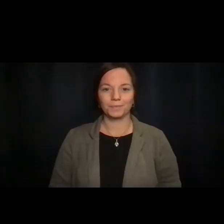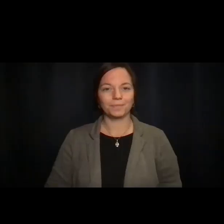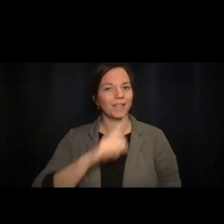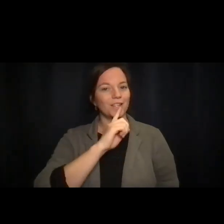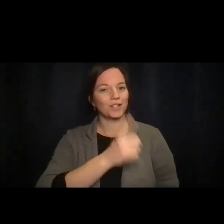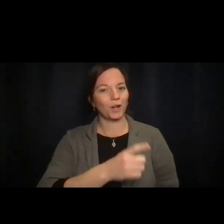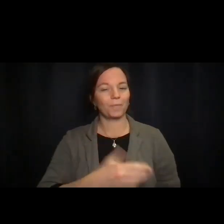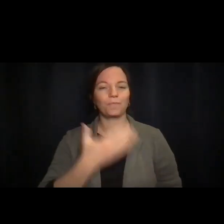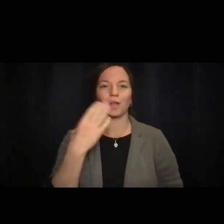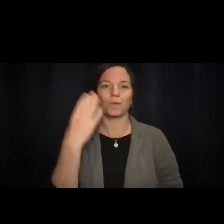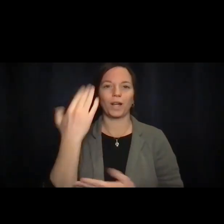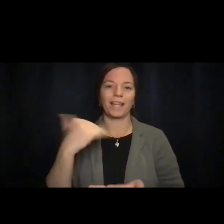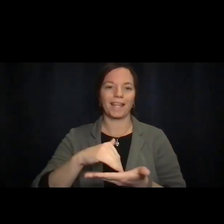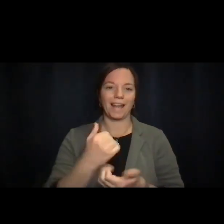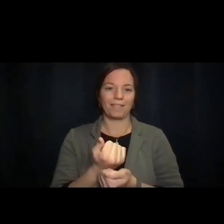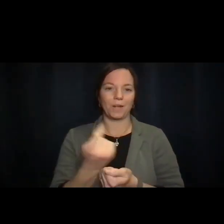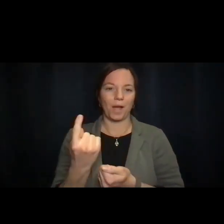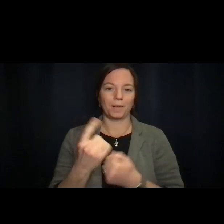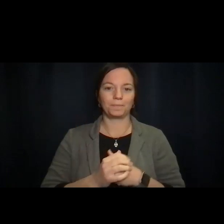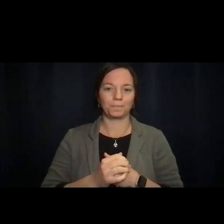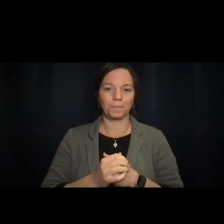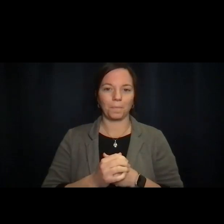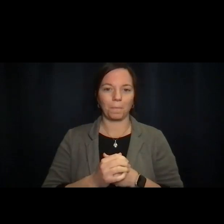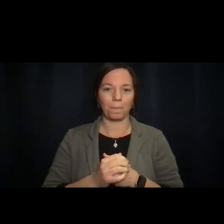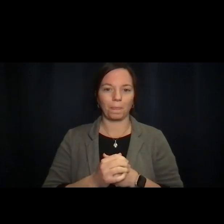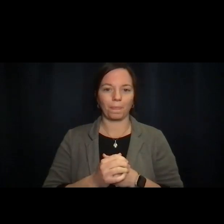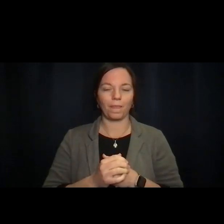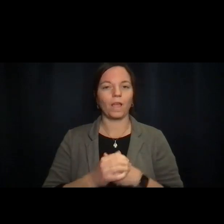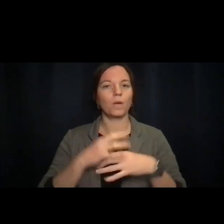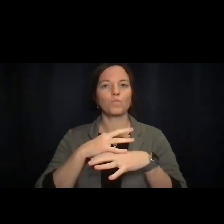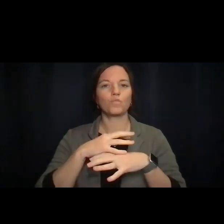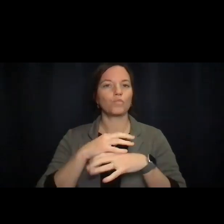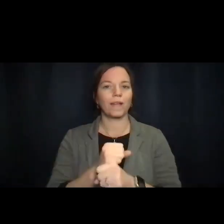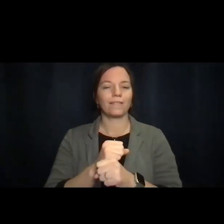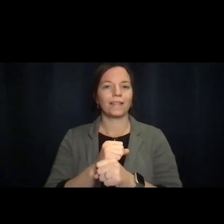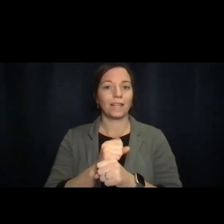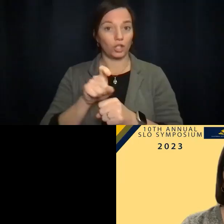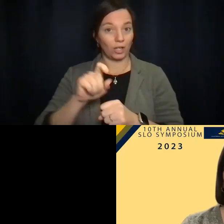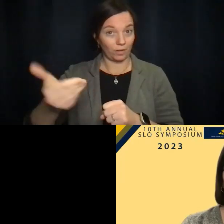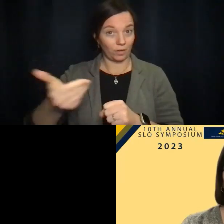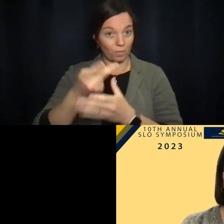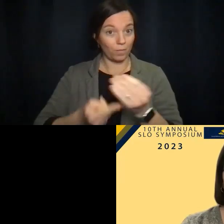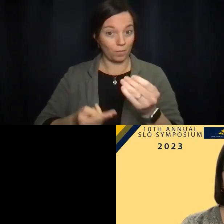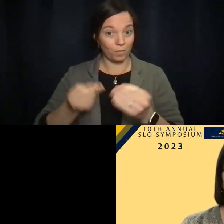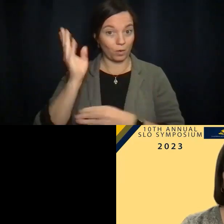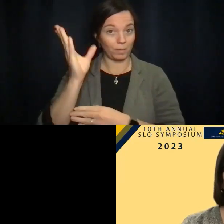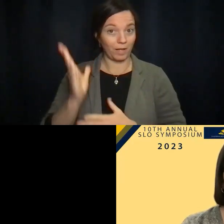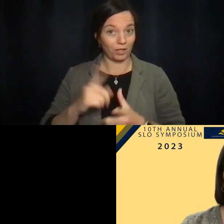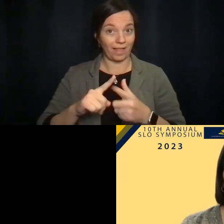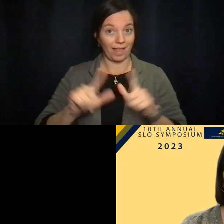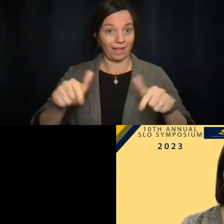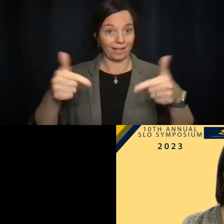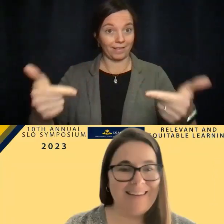Sure. Good morning again, everyone. So just very briefly, should I introduce both speakers and then let them do their